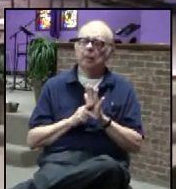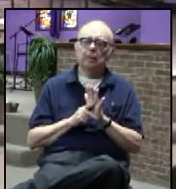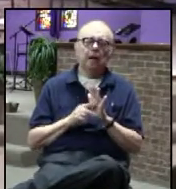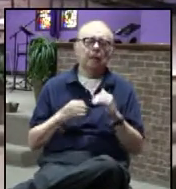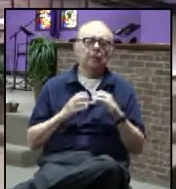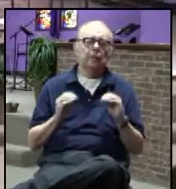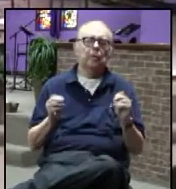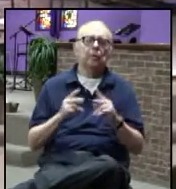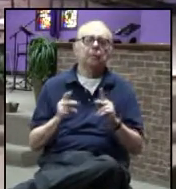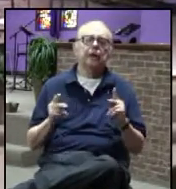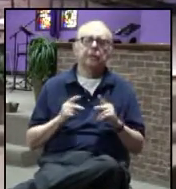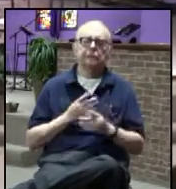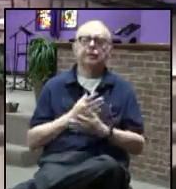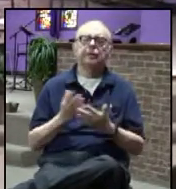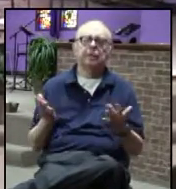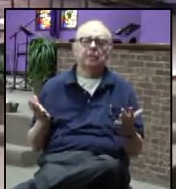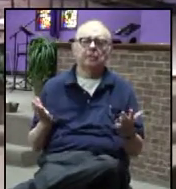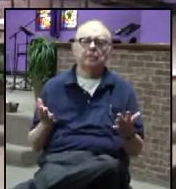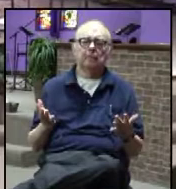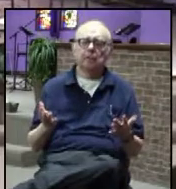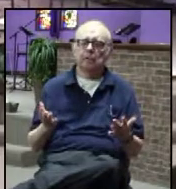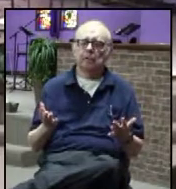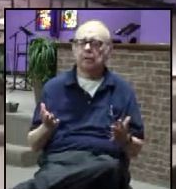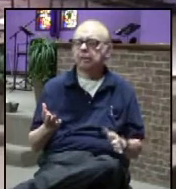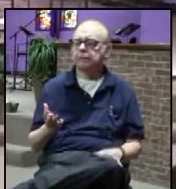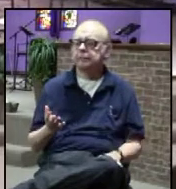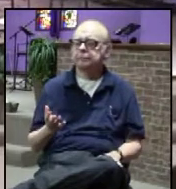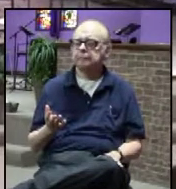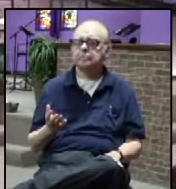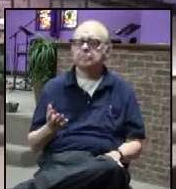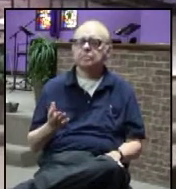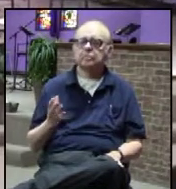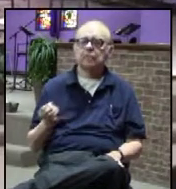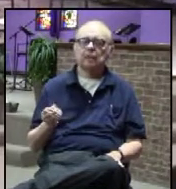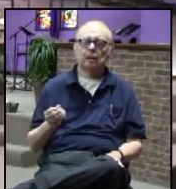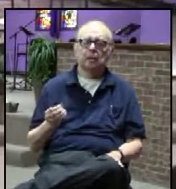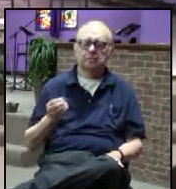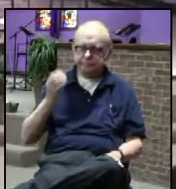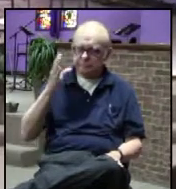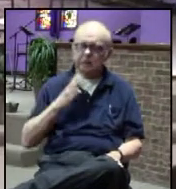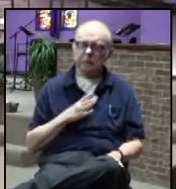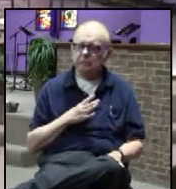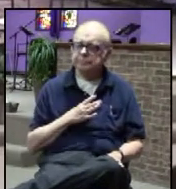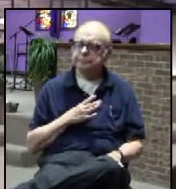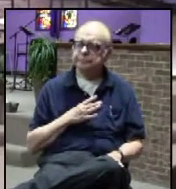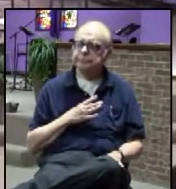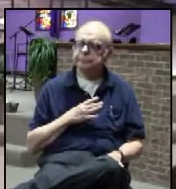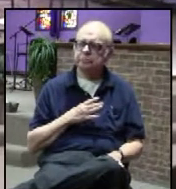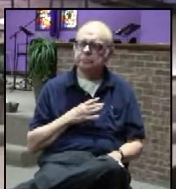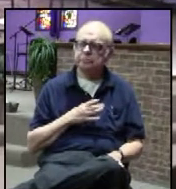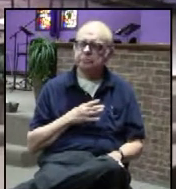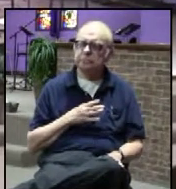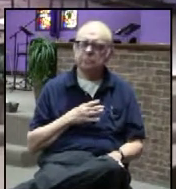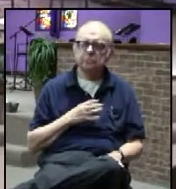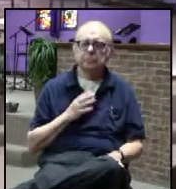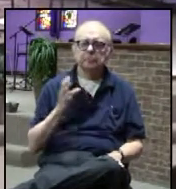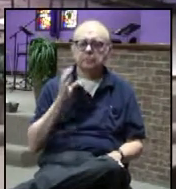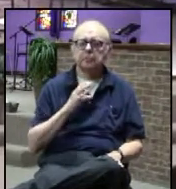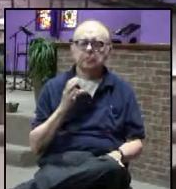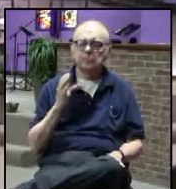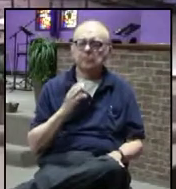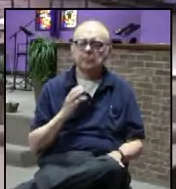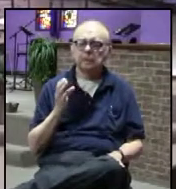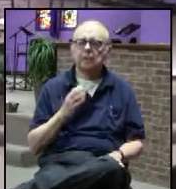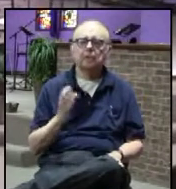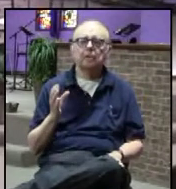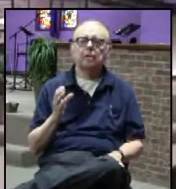stuff. And so it's sitting there. And they said, hey, this guy is looking for this subwoofer